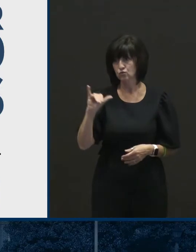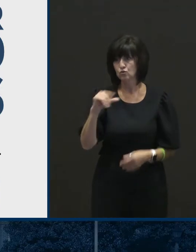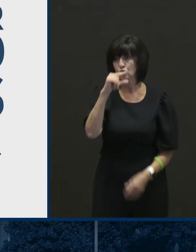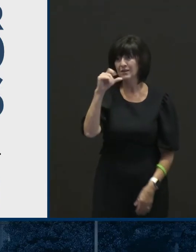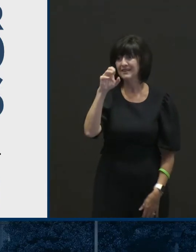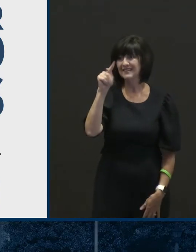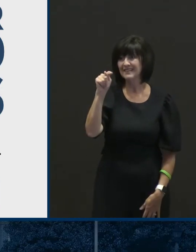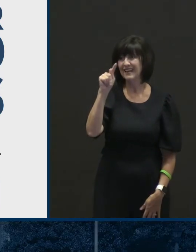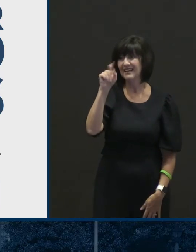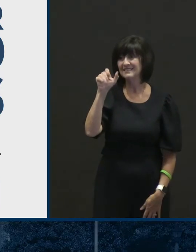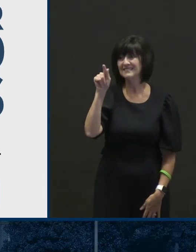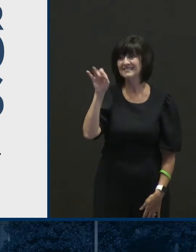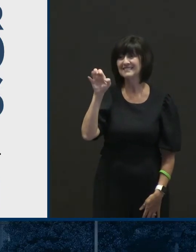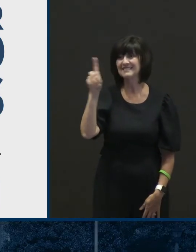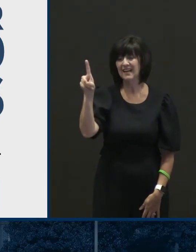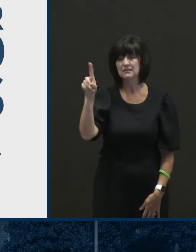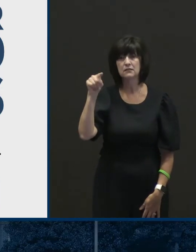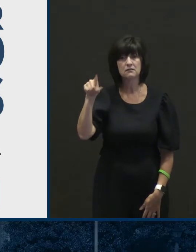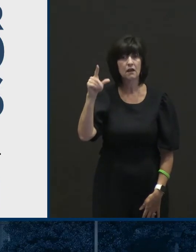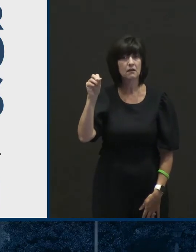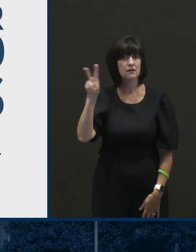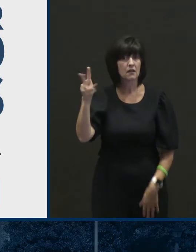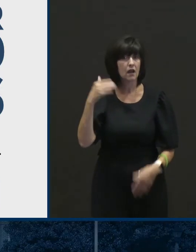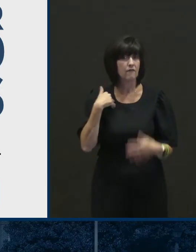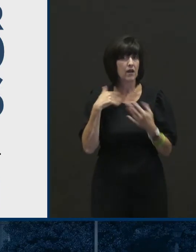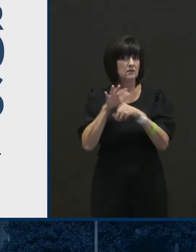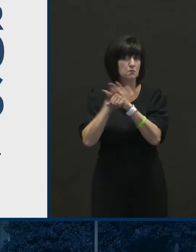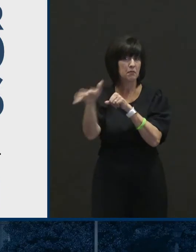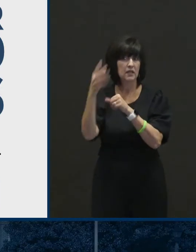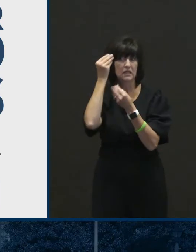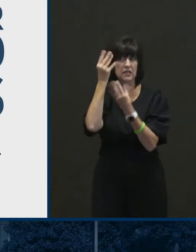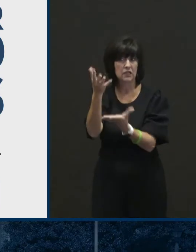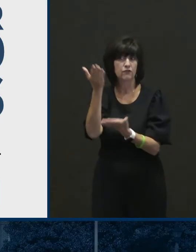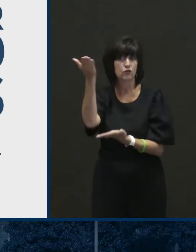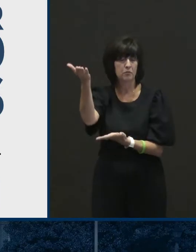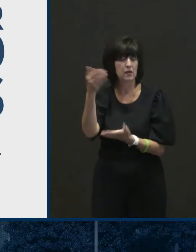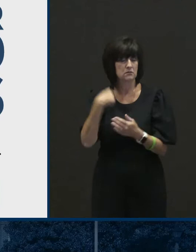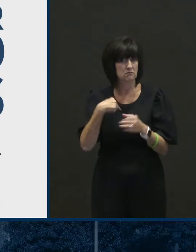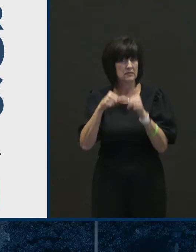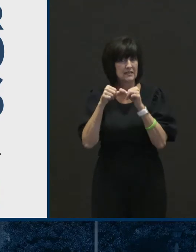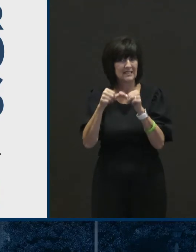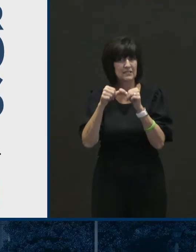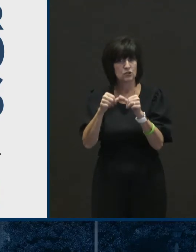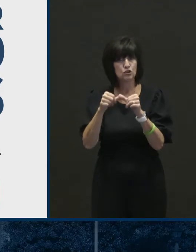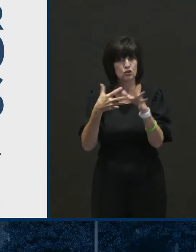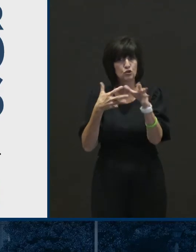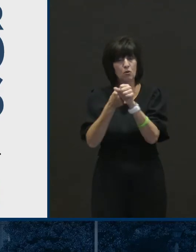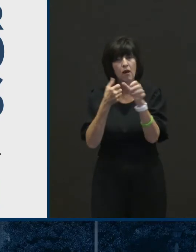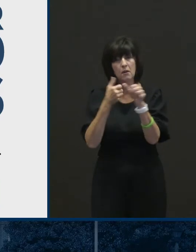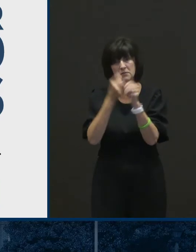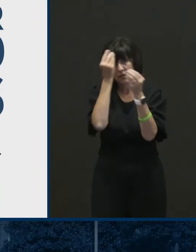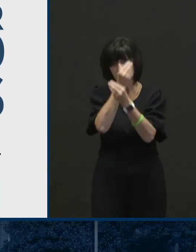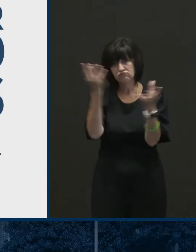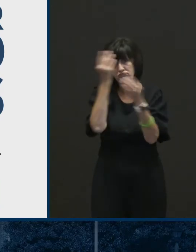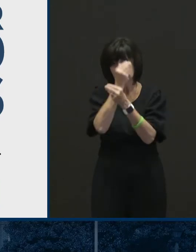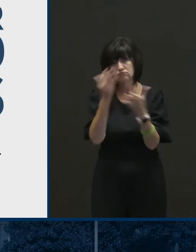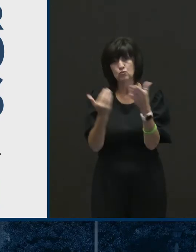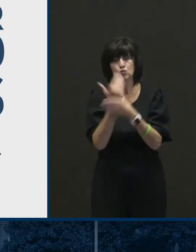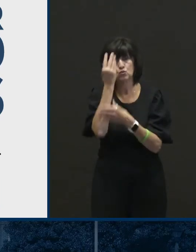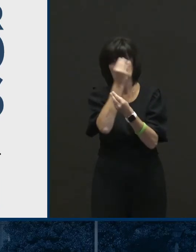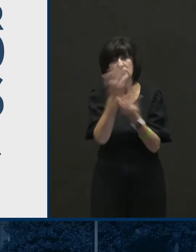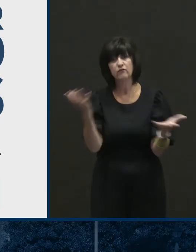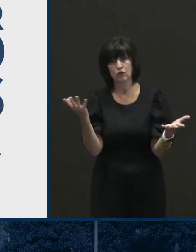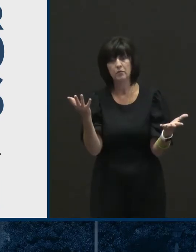gettested.gov has a lot of information, and it's probably your best place to go, but we'll continue to update this and keep everybody up to date, sir. Very